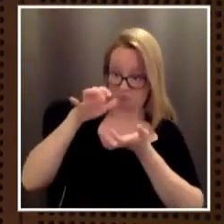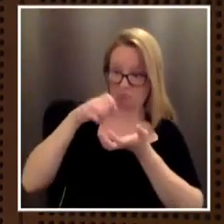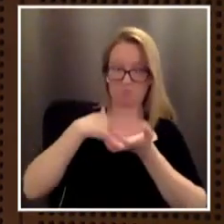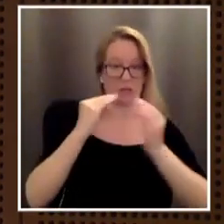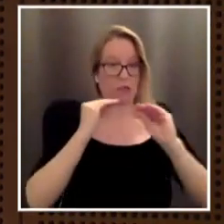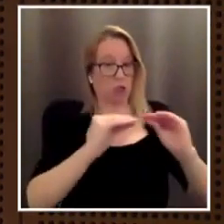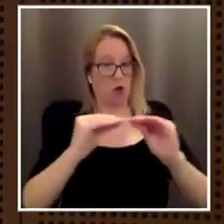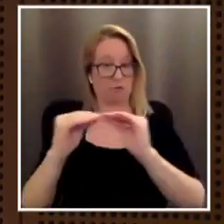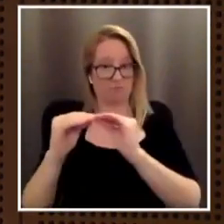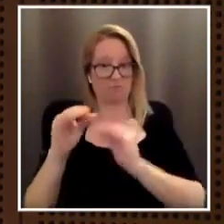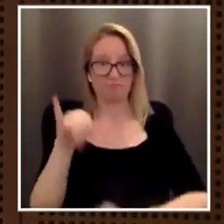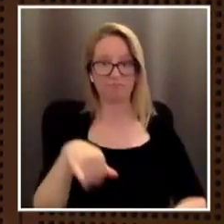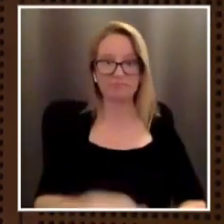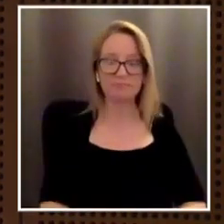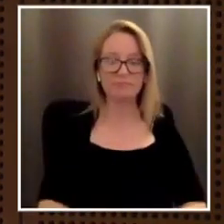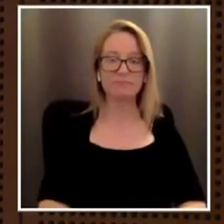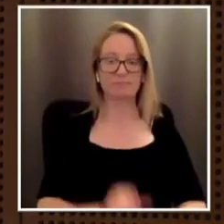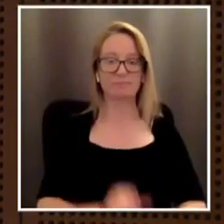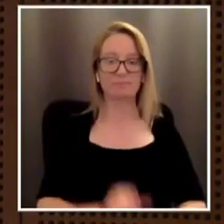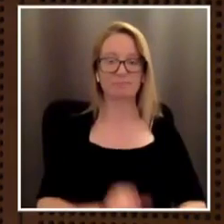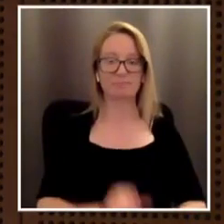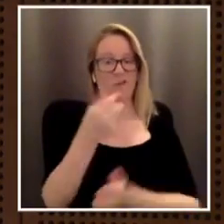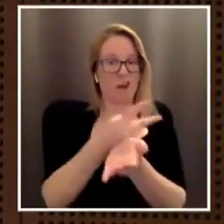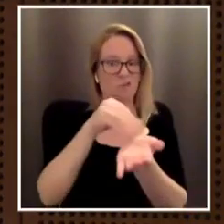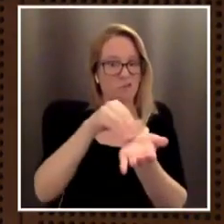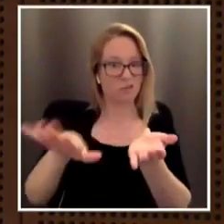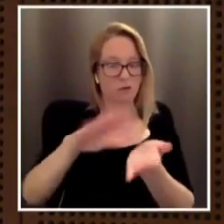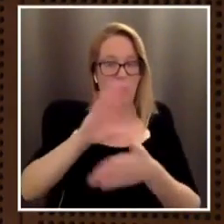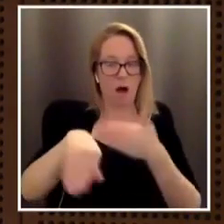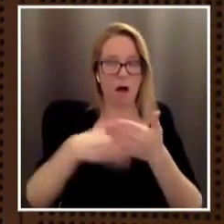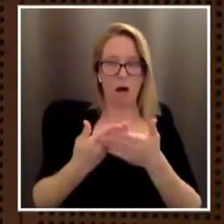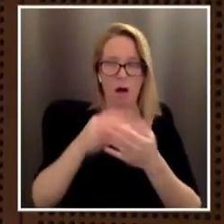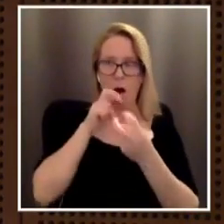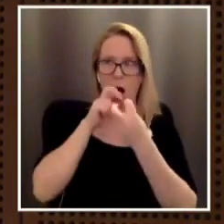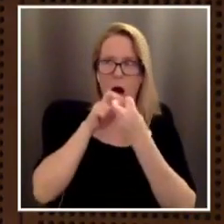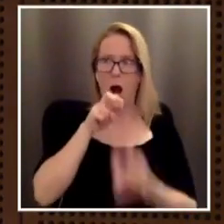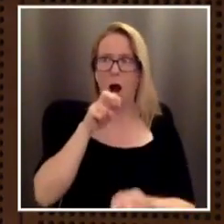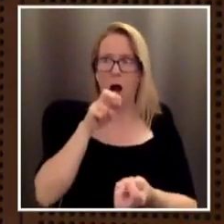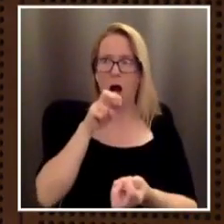My fellow graduate students were all aghast.